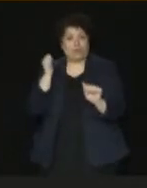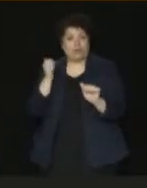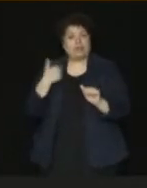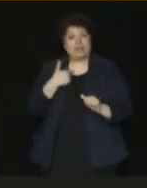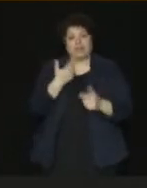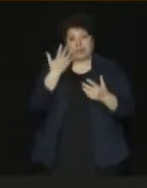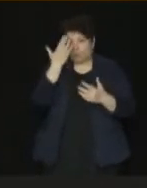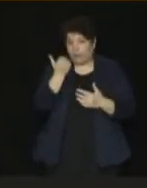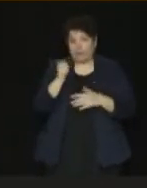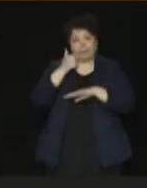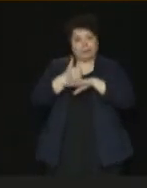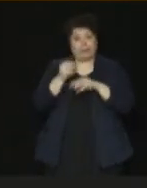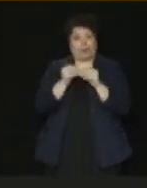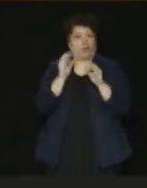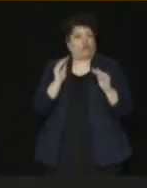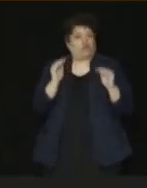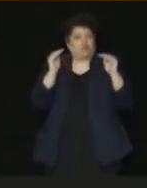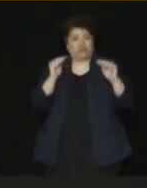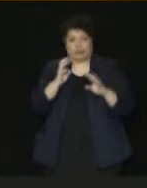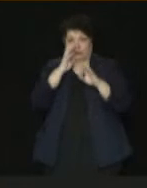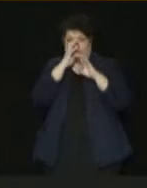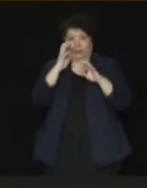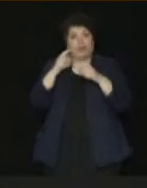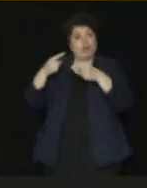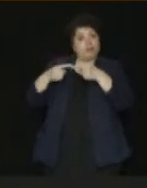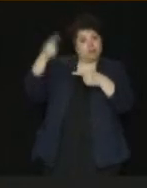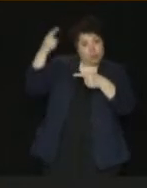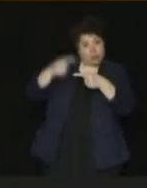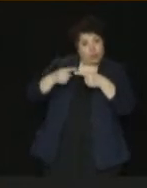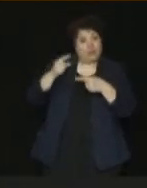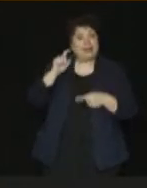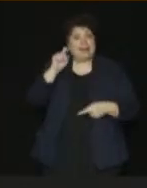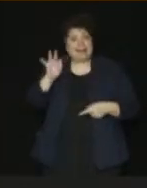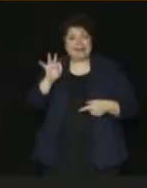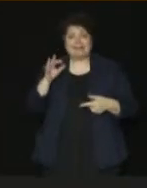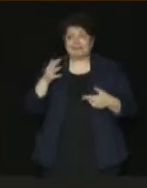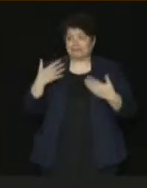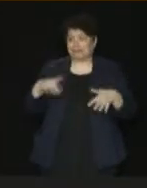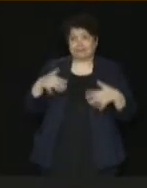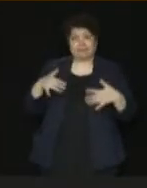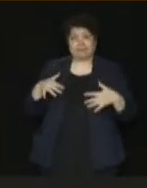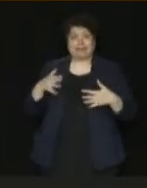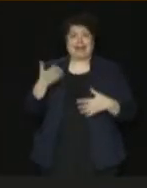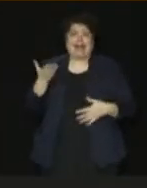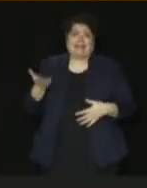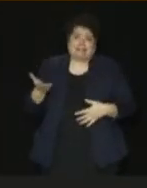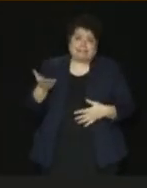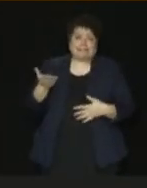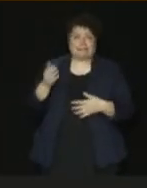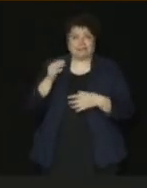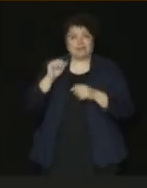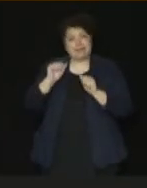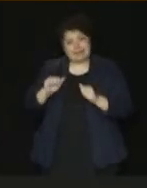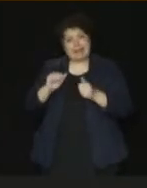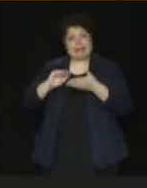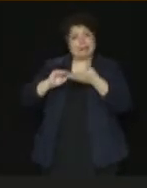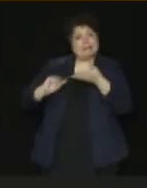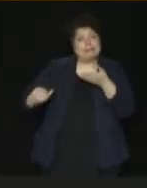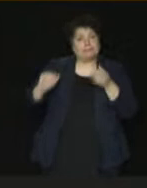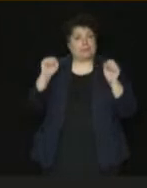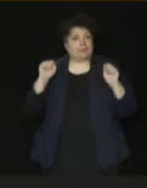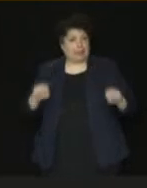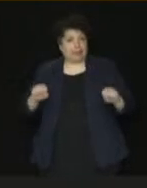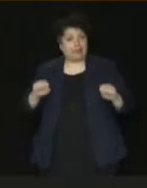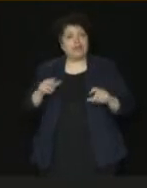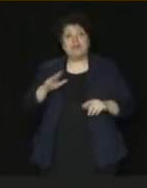adopting robust measures at the border. If there are extreme cases, we might be able to make exceptions, but even in so